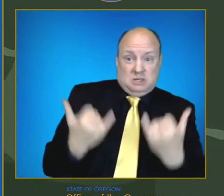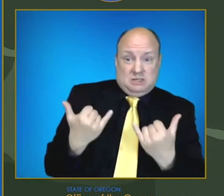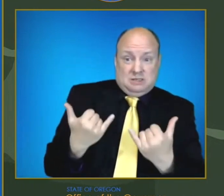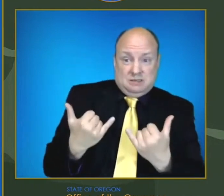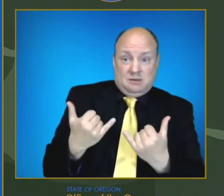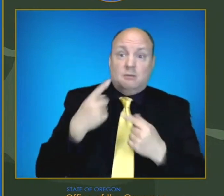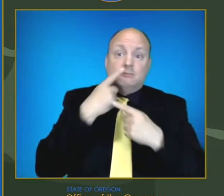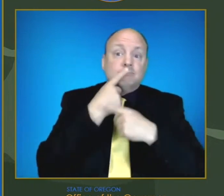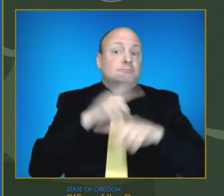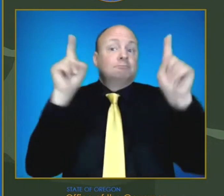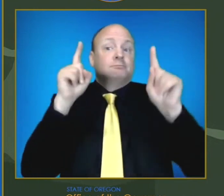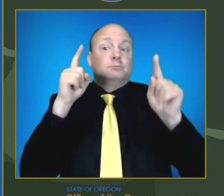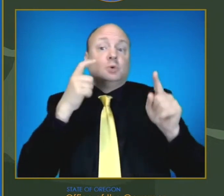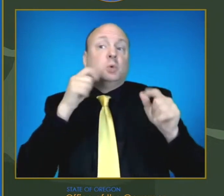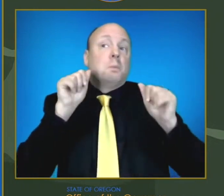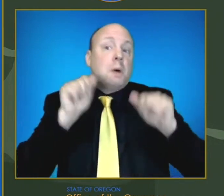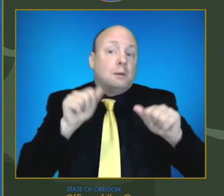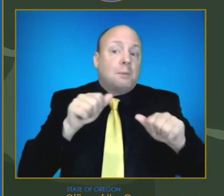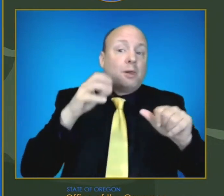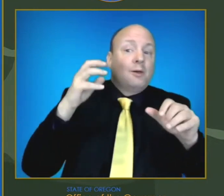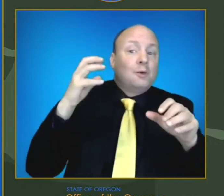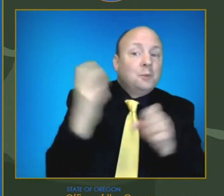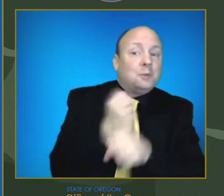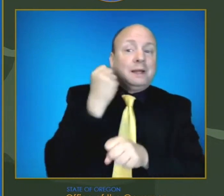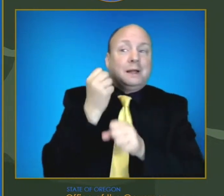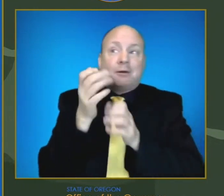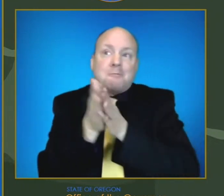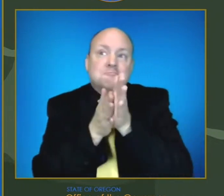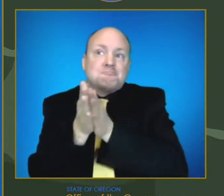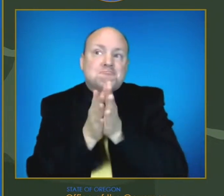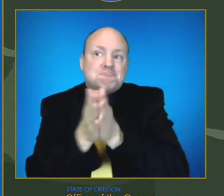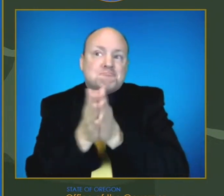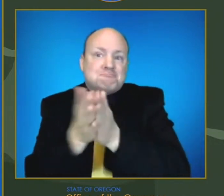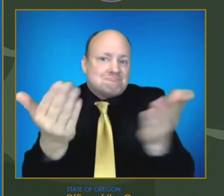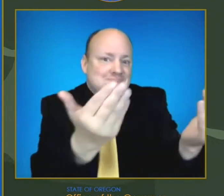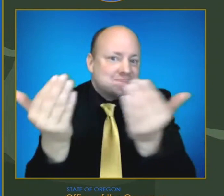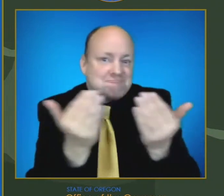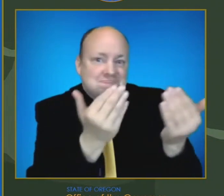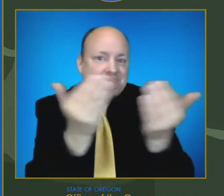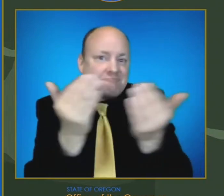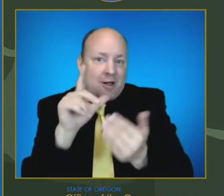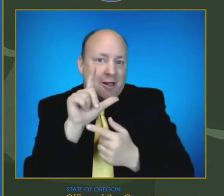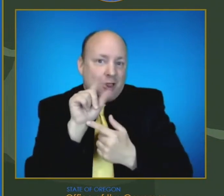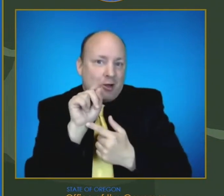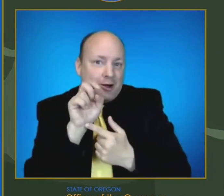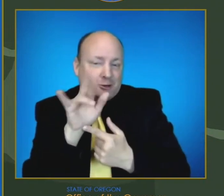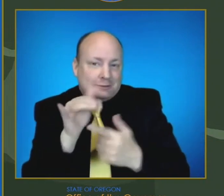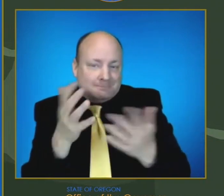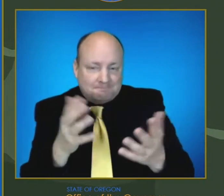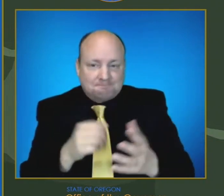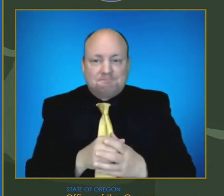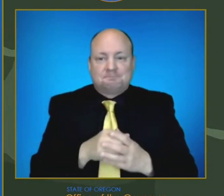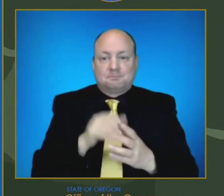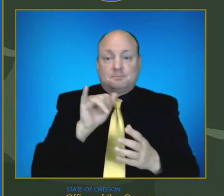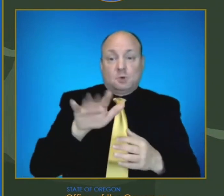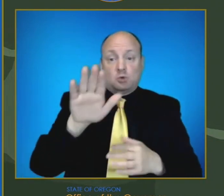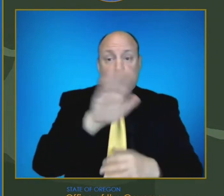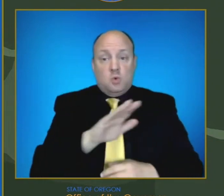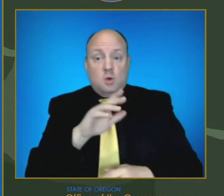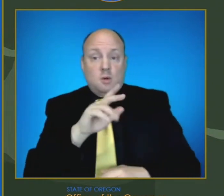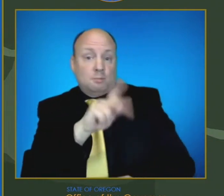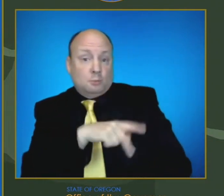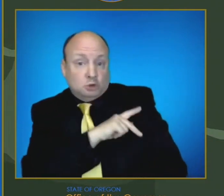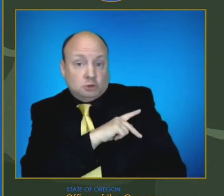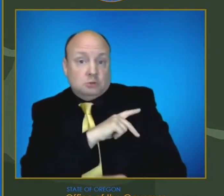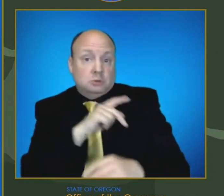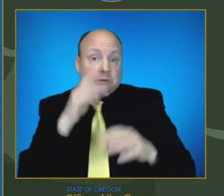coming weeks. Getting vaccinated is a very personal decision, but it makes a big difference for you, the people you care about,